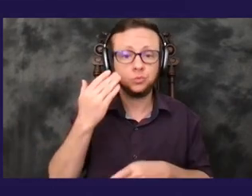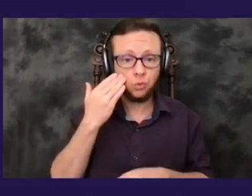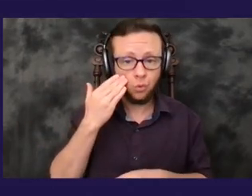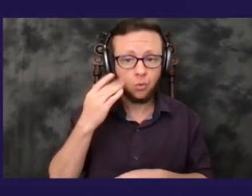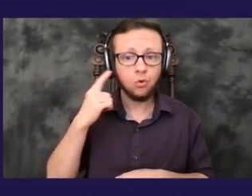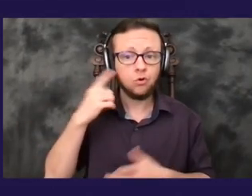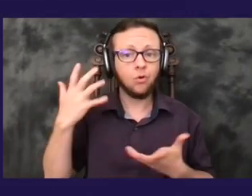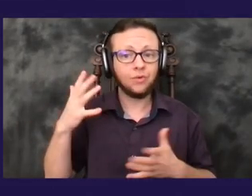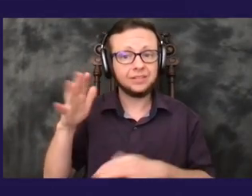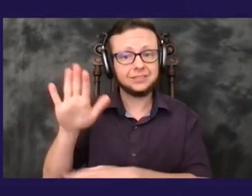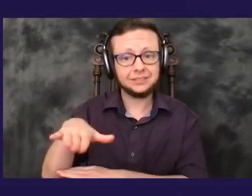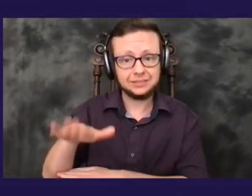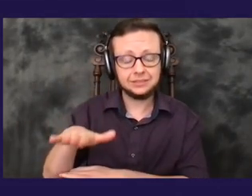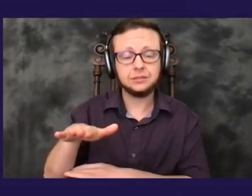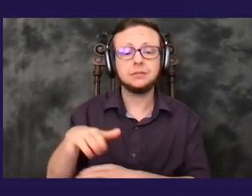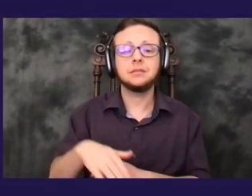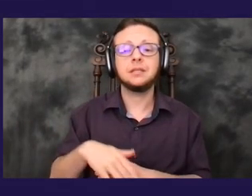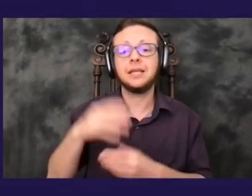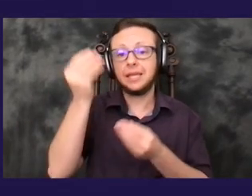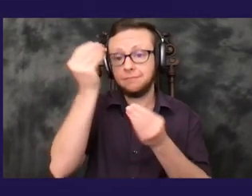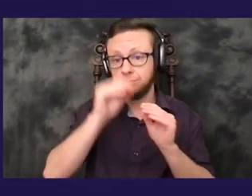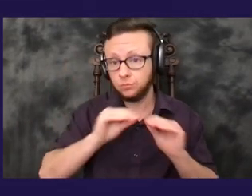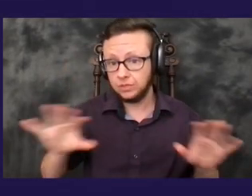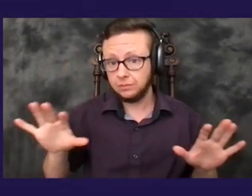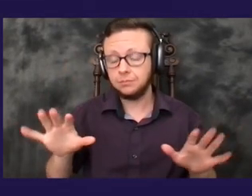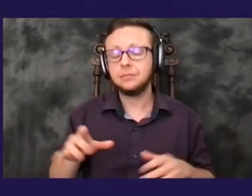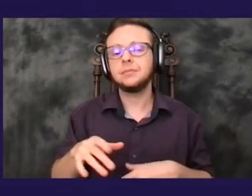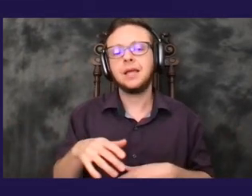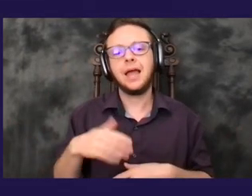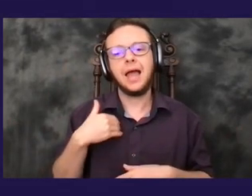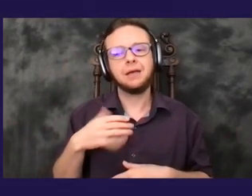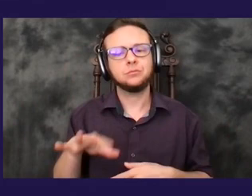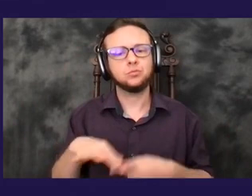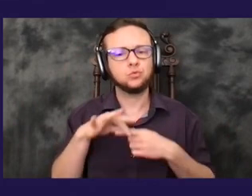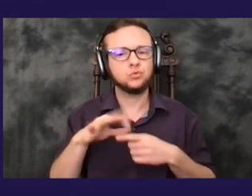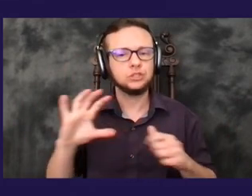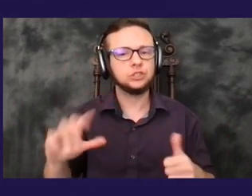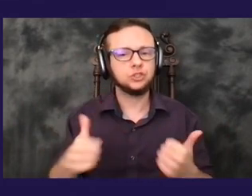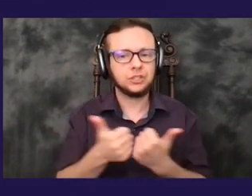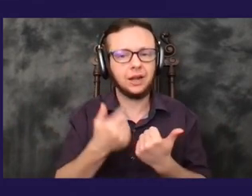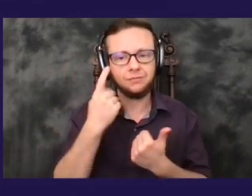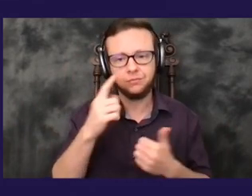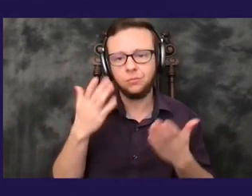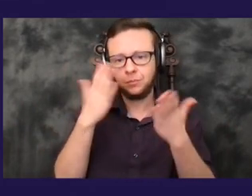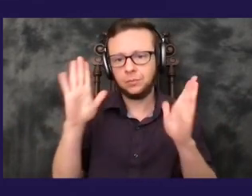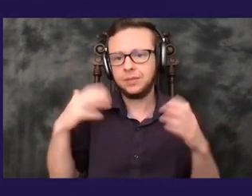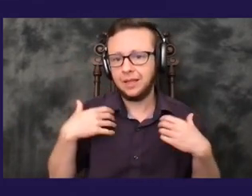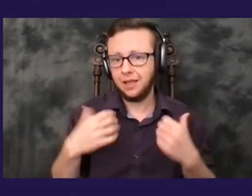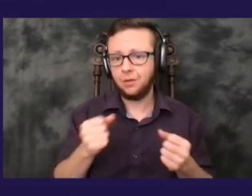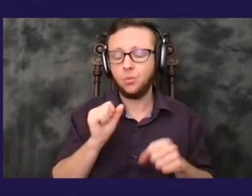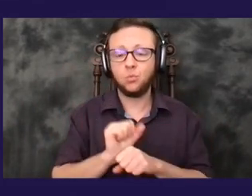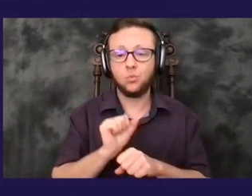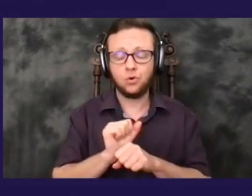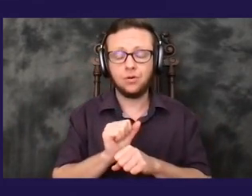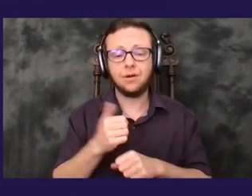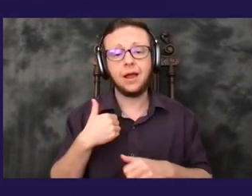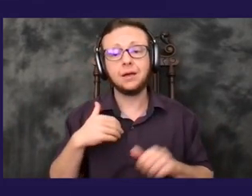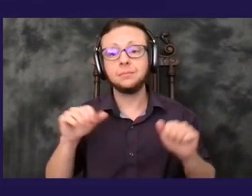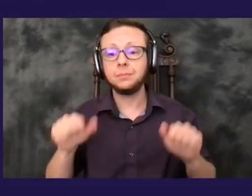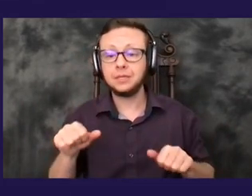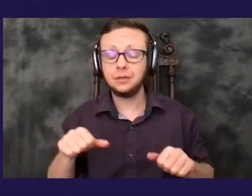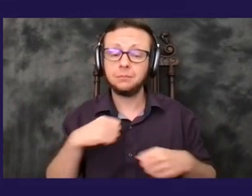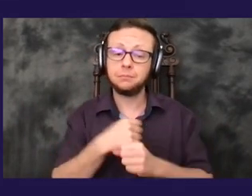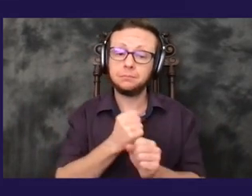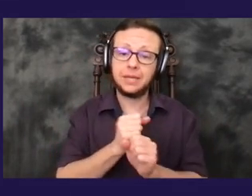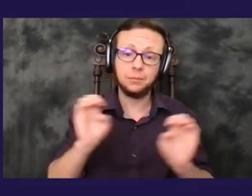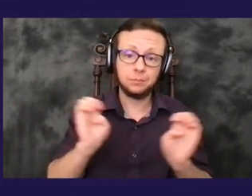afternoon, infodemics present unique challenges to our public health work, and they have the potential to make an emergency worse and